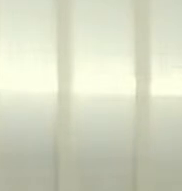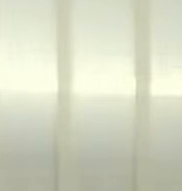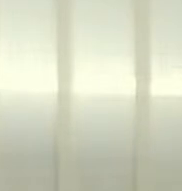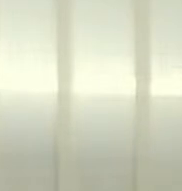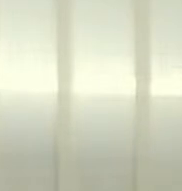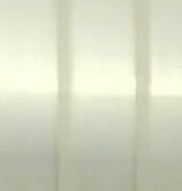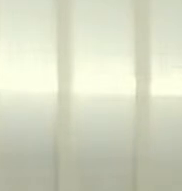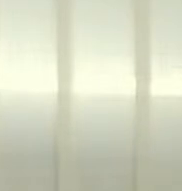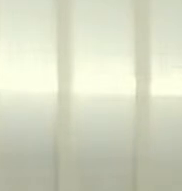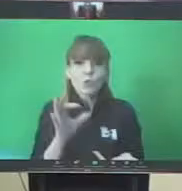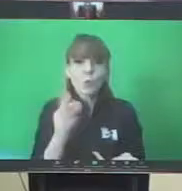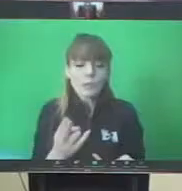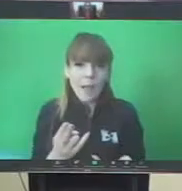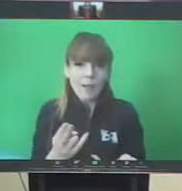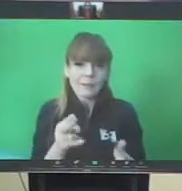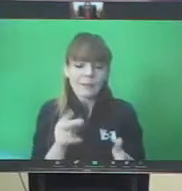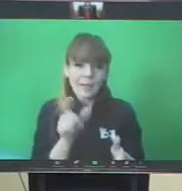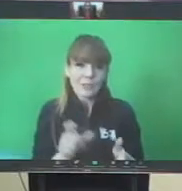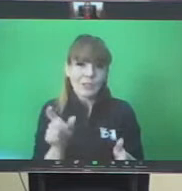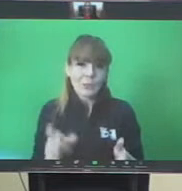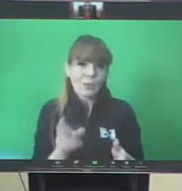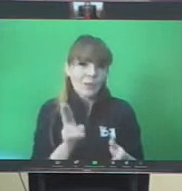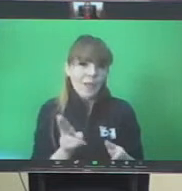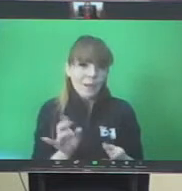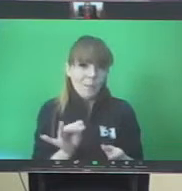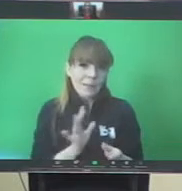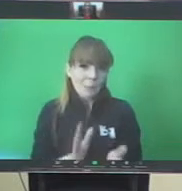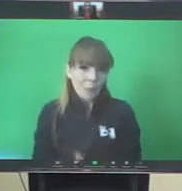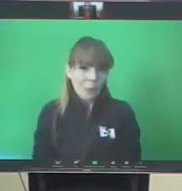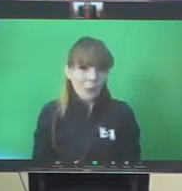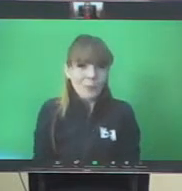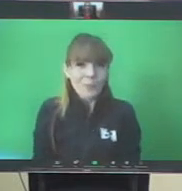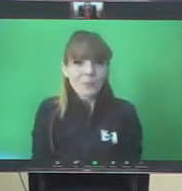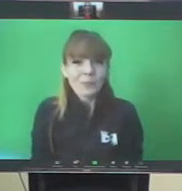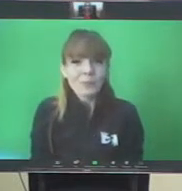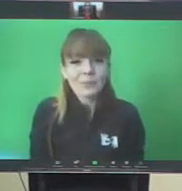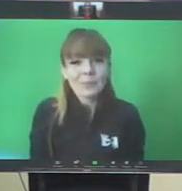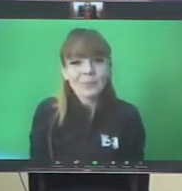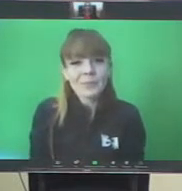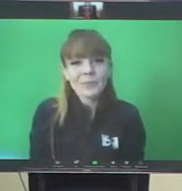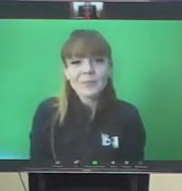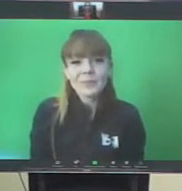society. You remember that we are social persons indeed.